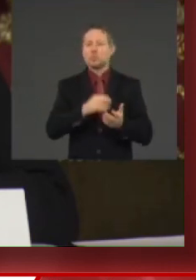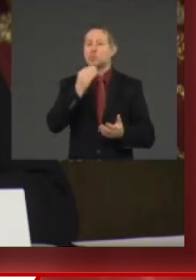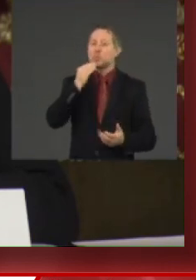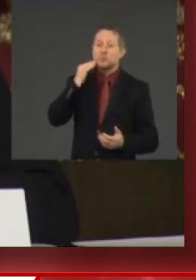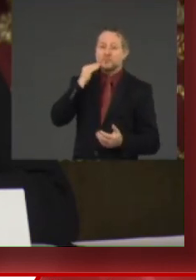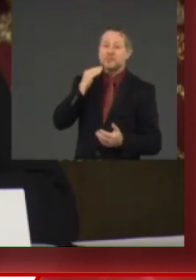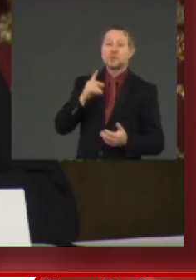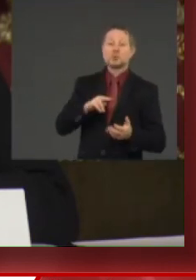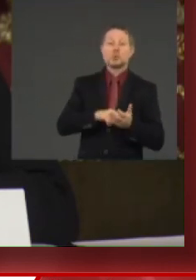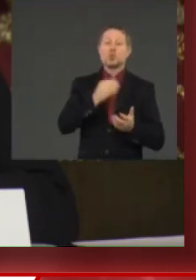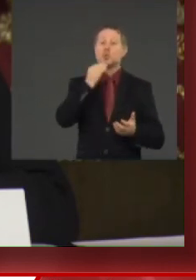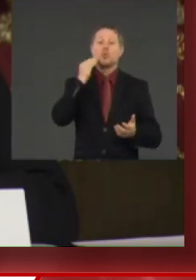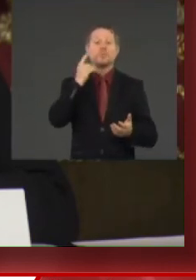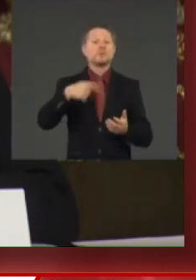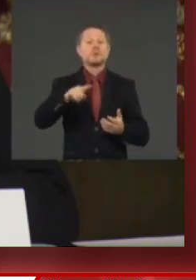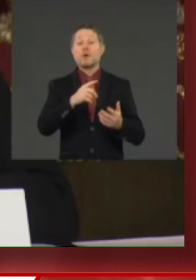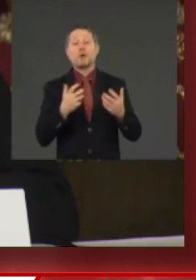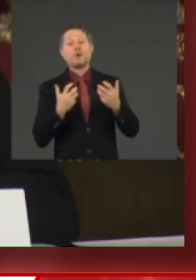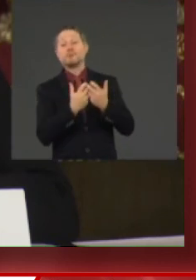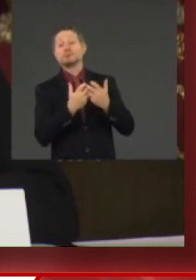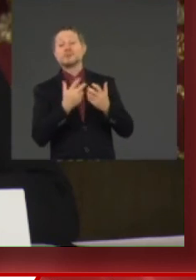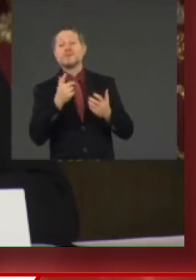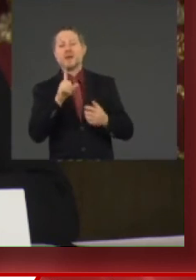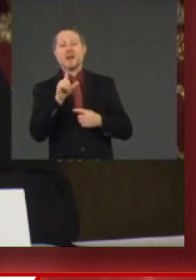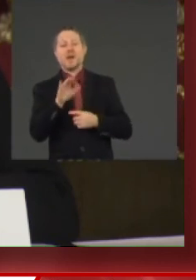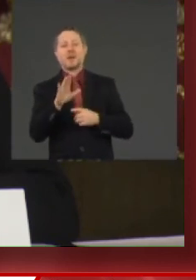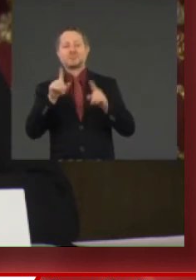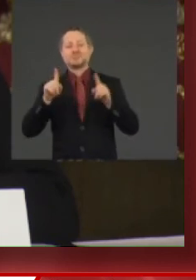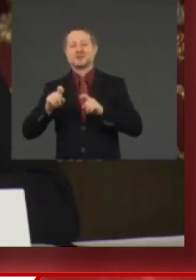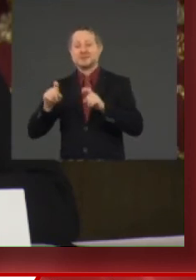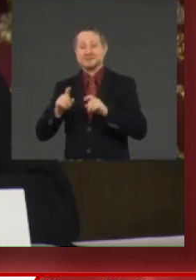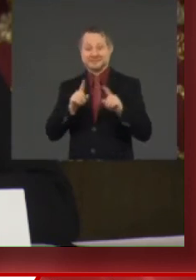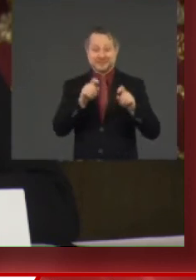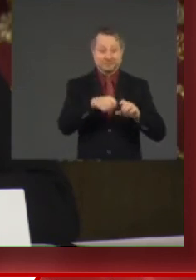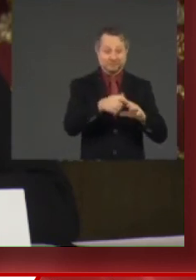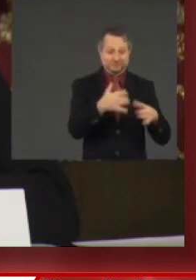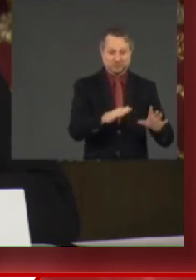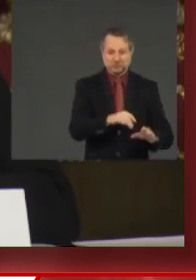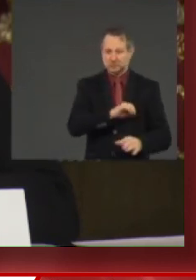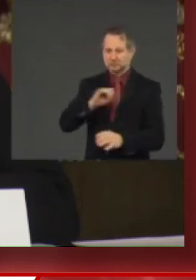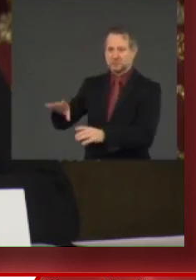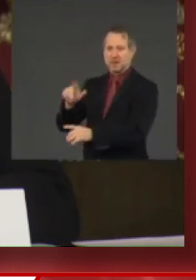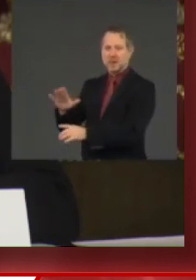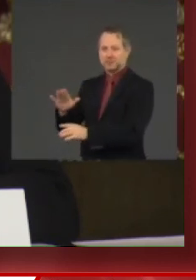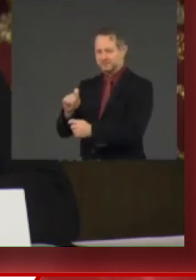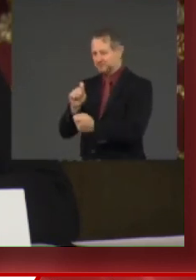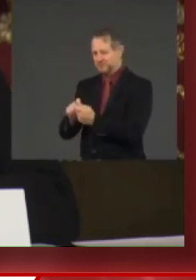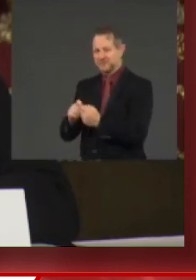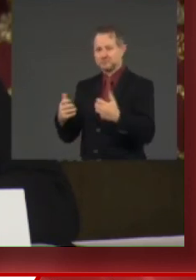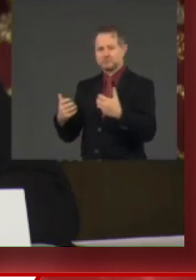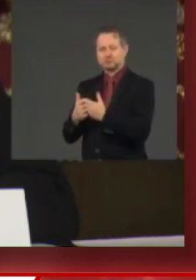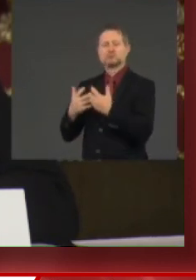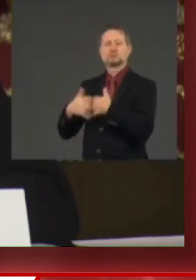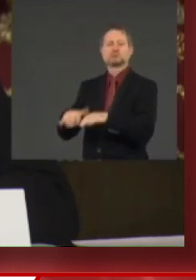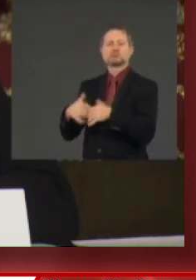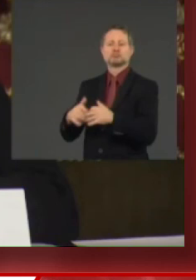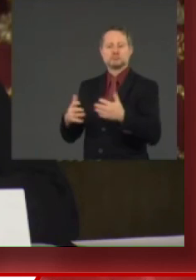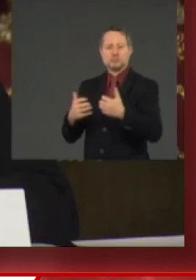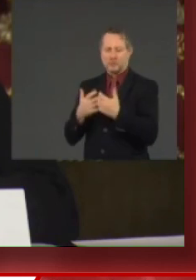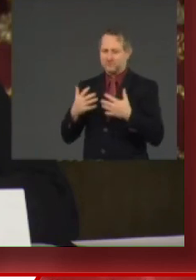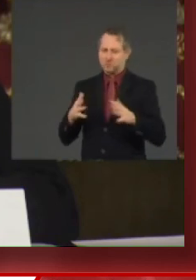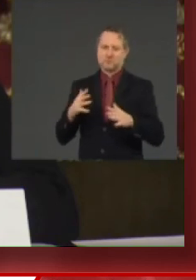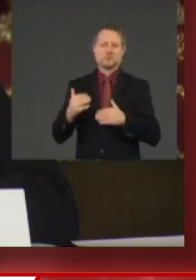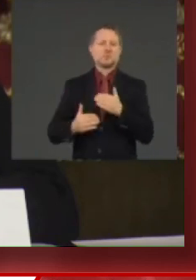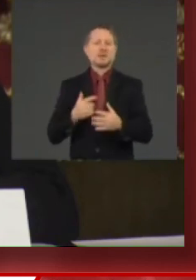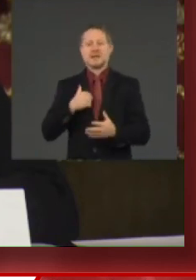George Borrello and hear from county health officials about what they expect the spread of COVID-19 to do as we move into this reopening